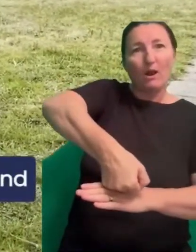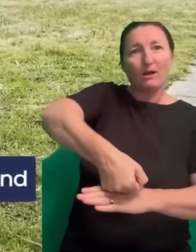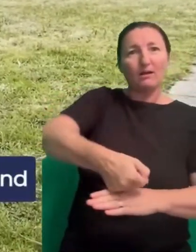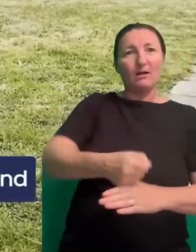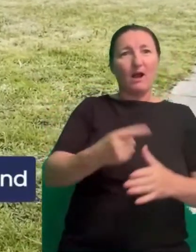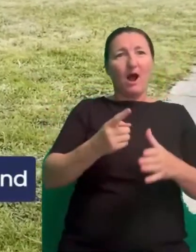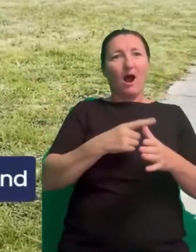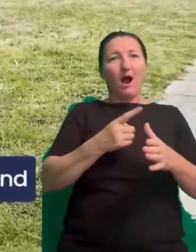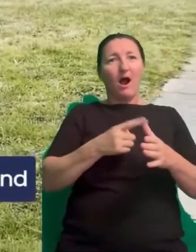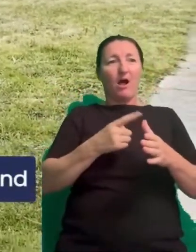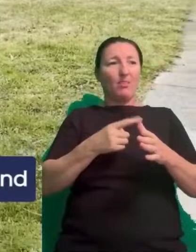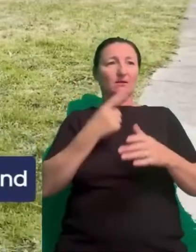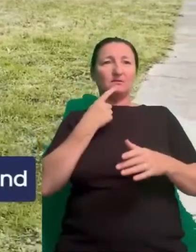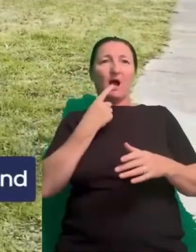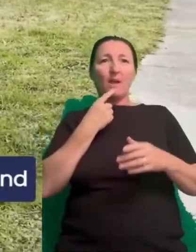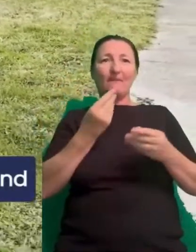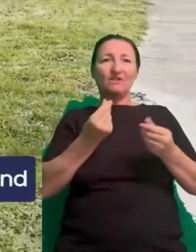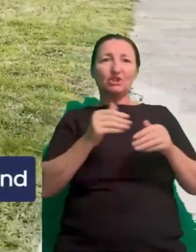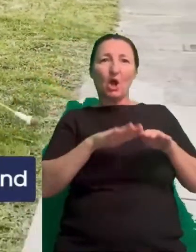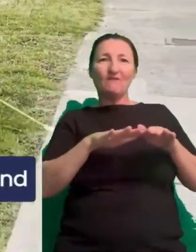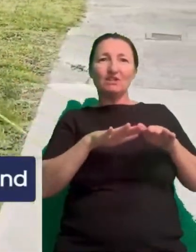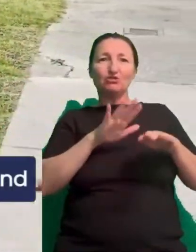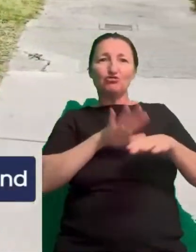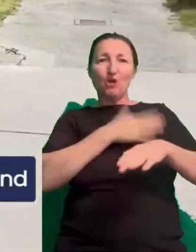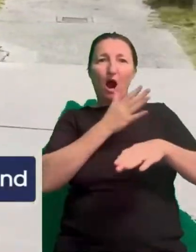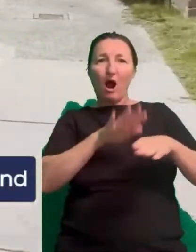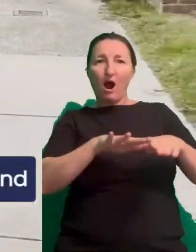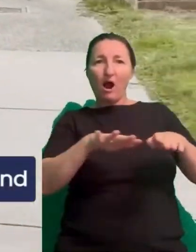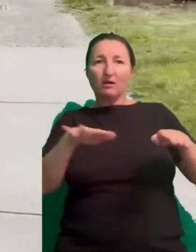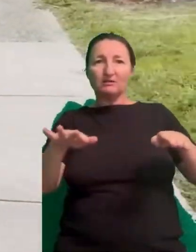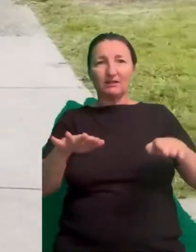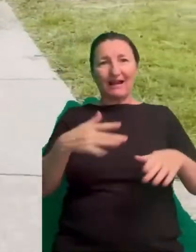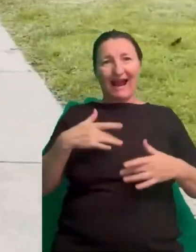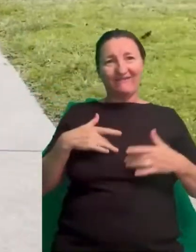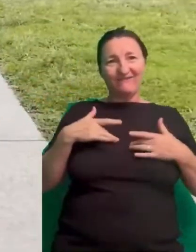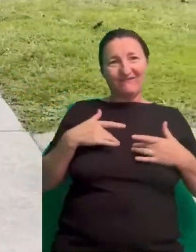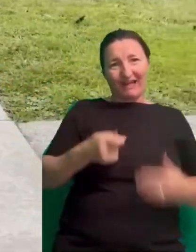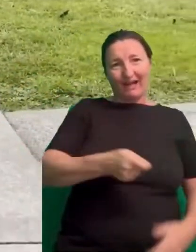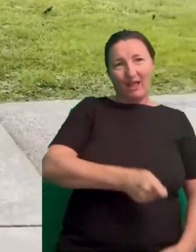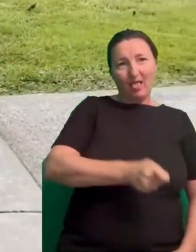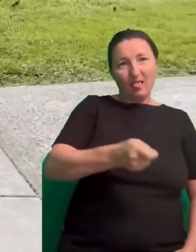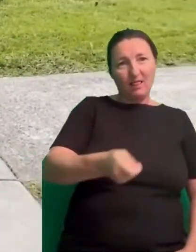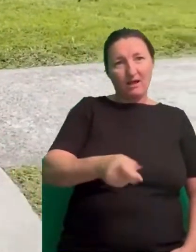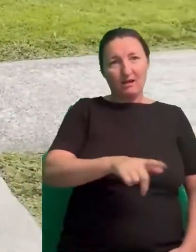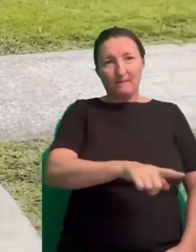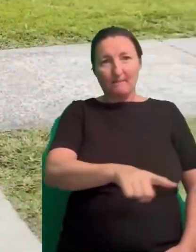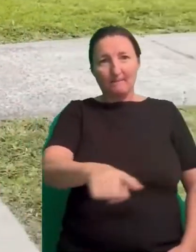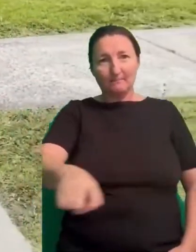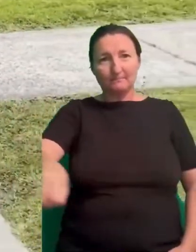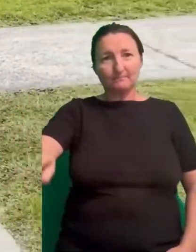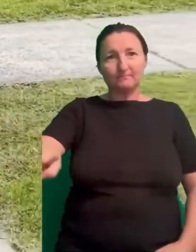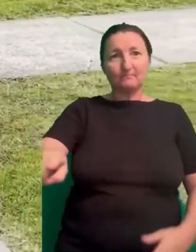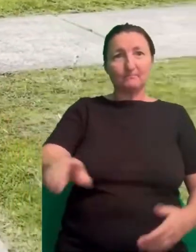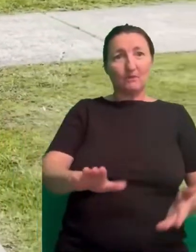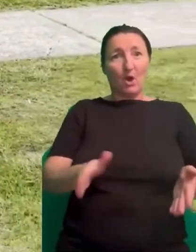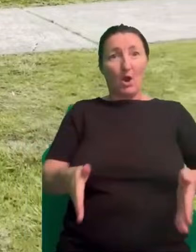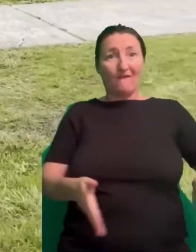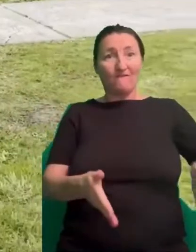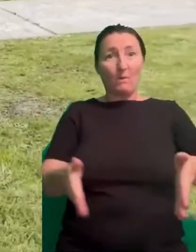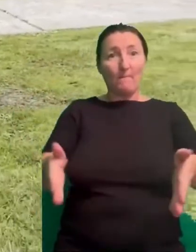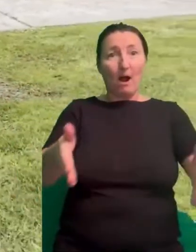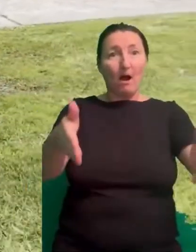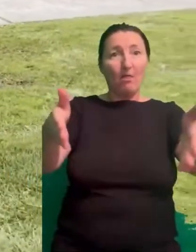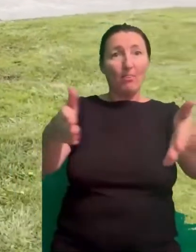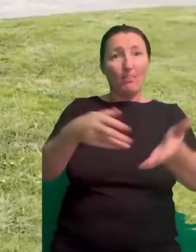I'm onto some grass and I'm walking along and now I'm on a footpath and there's a bit